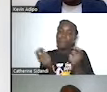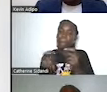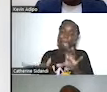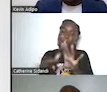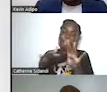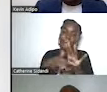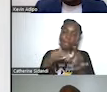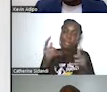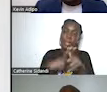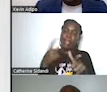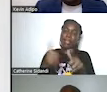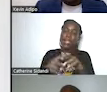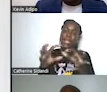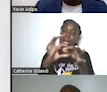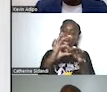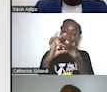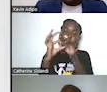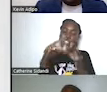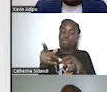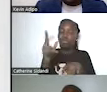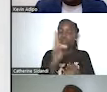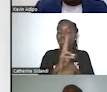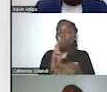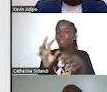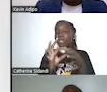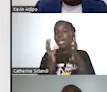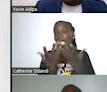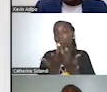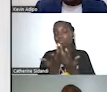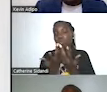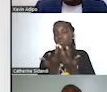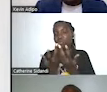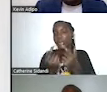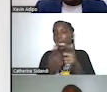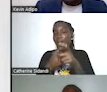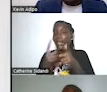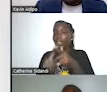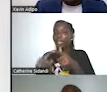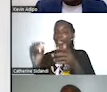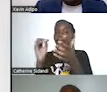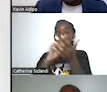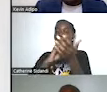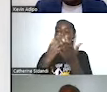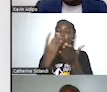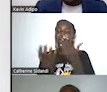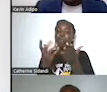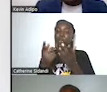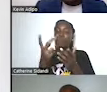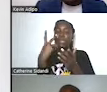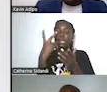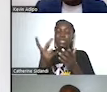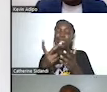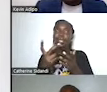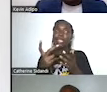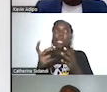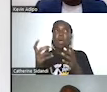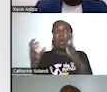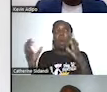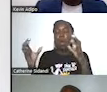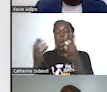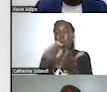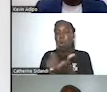culture, how are you looking at your culture, right? So we can also check on payroll cost as a metric, where